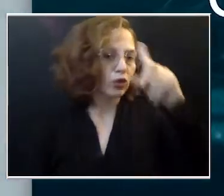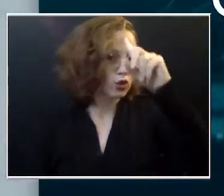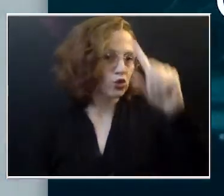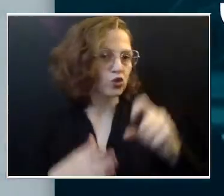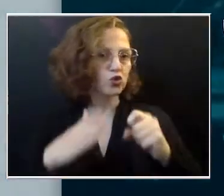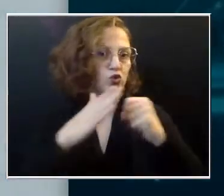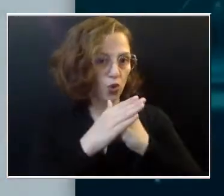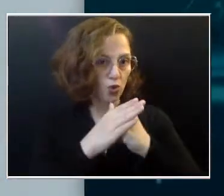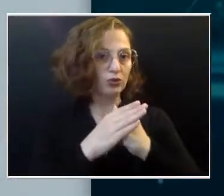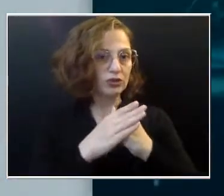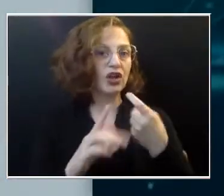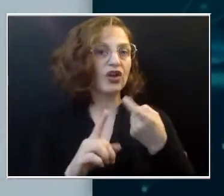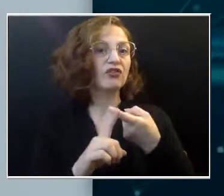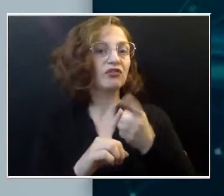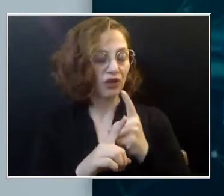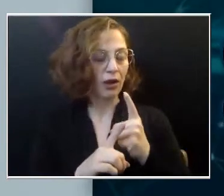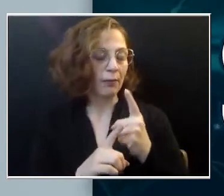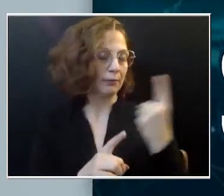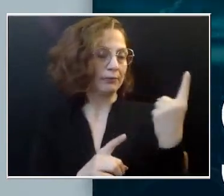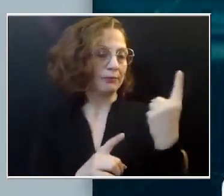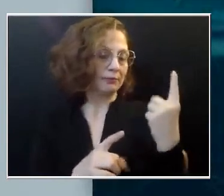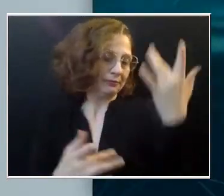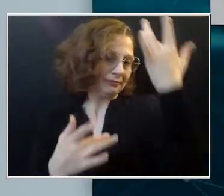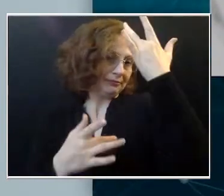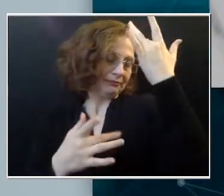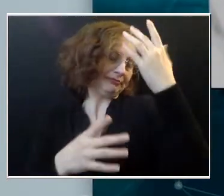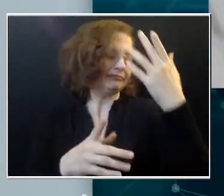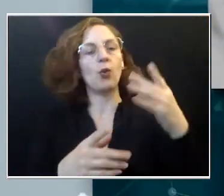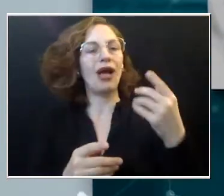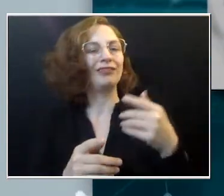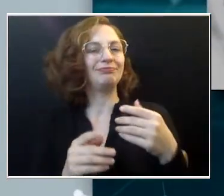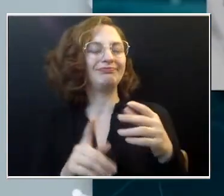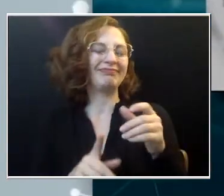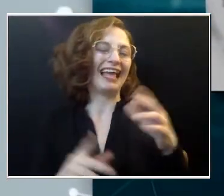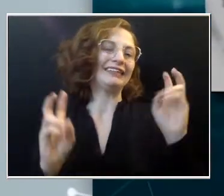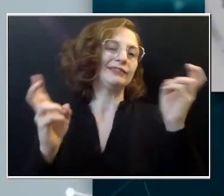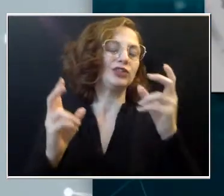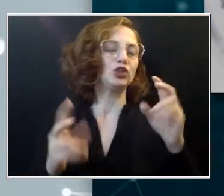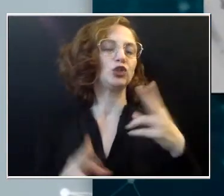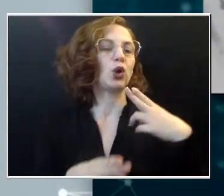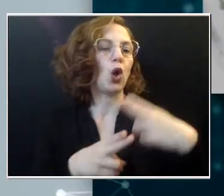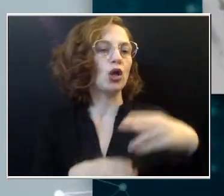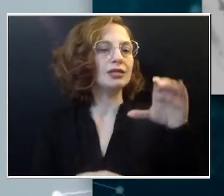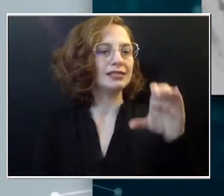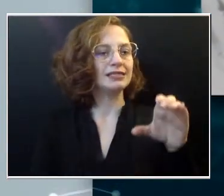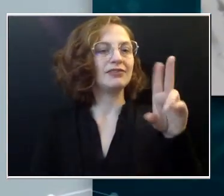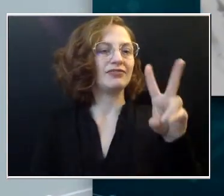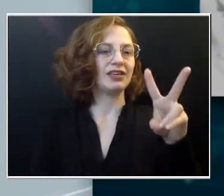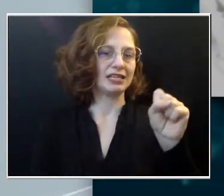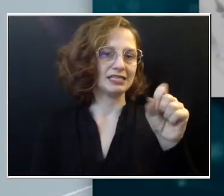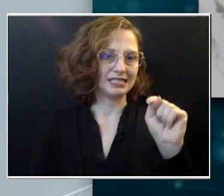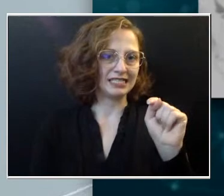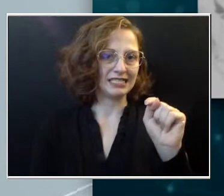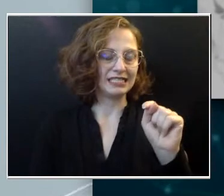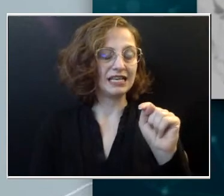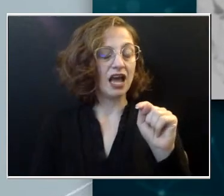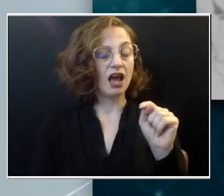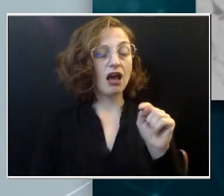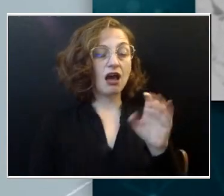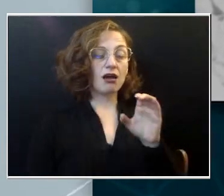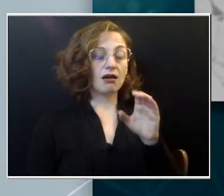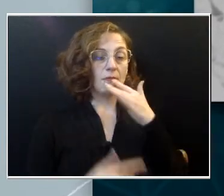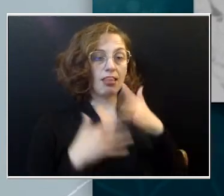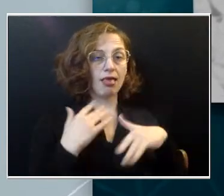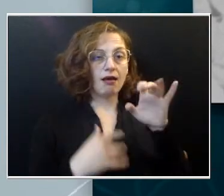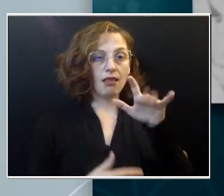sinus thrombosis, or CVST. A blood clot forms in the brain's venous sinuses and prevents blood